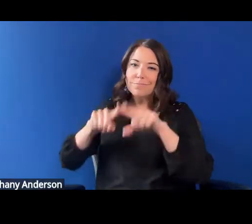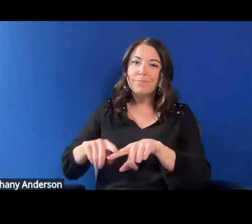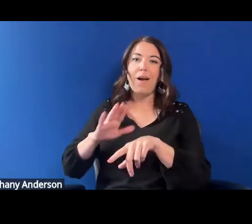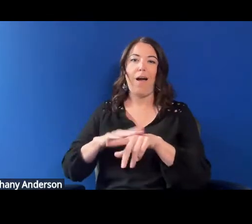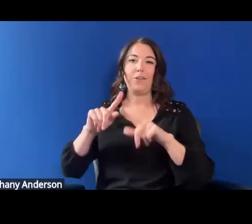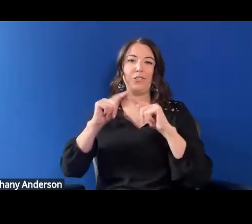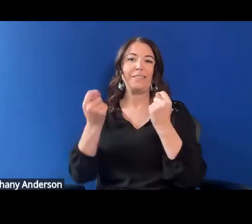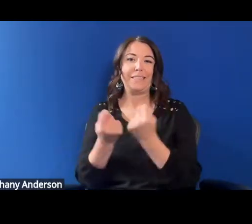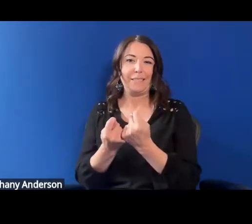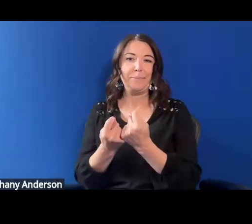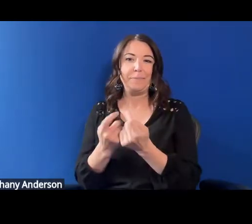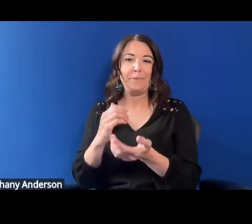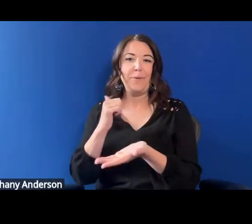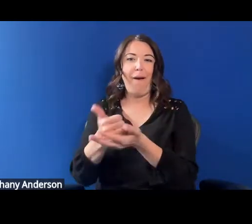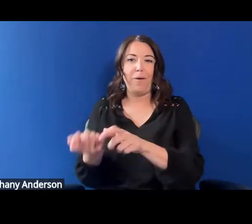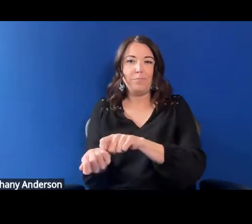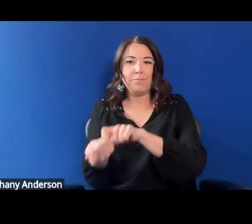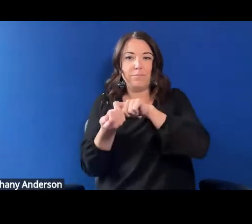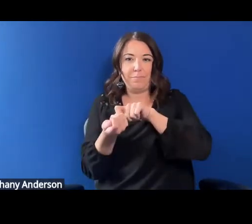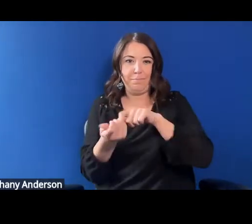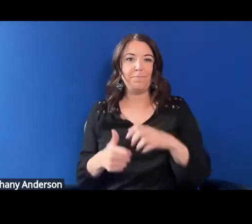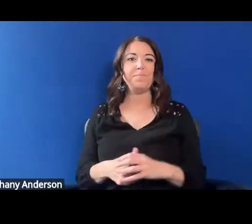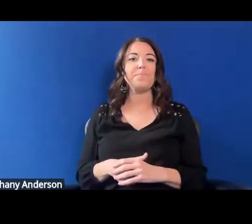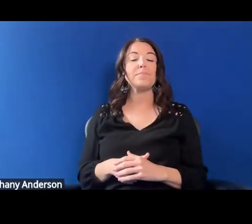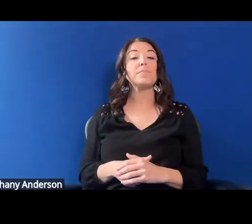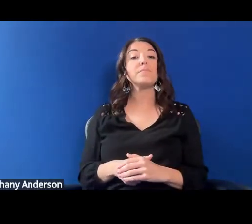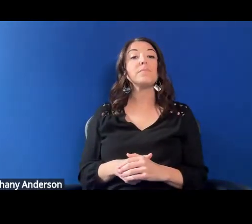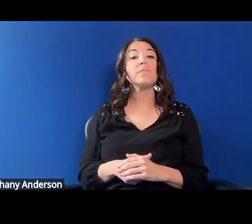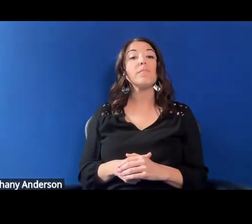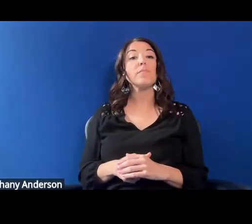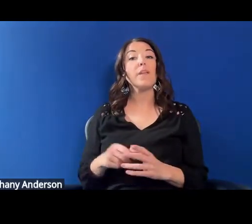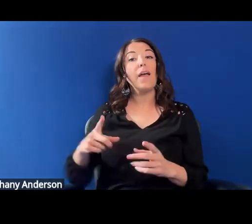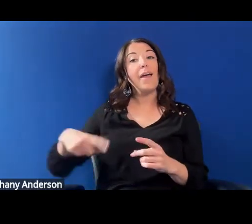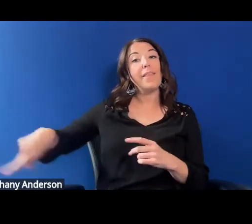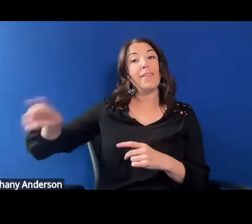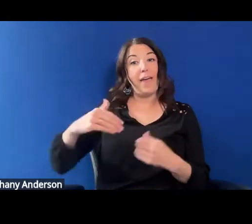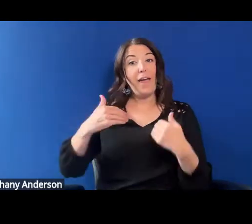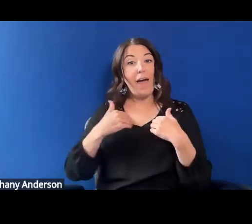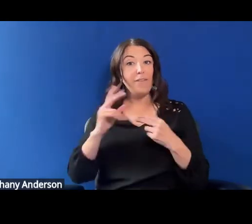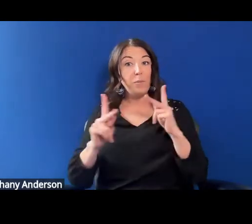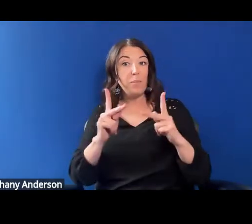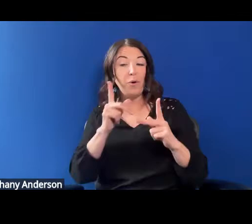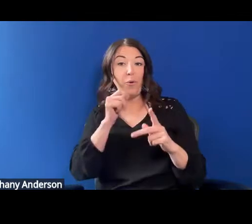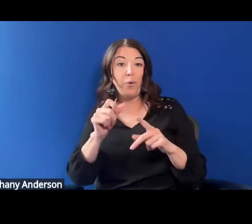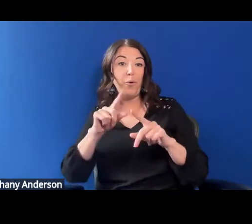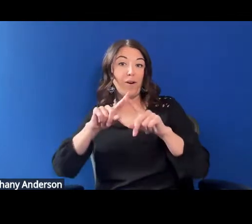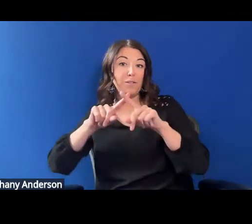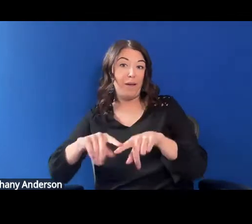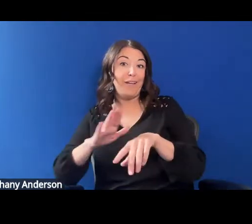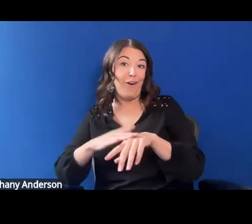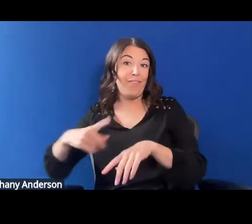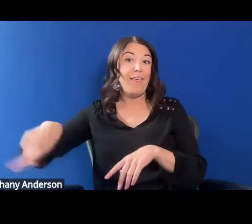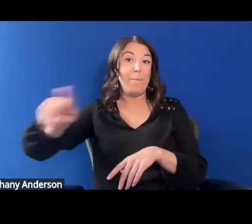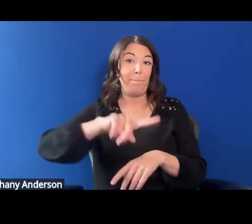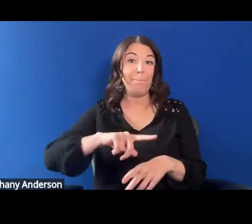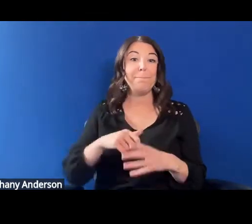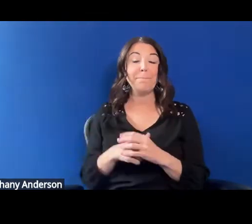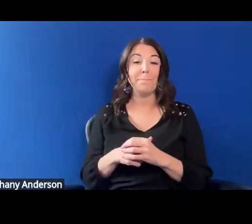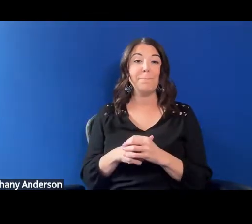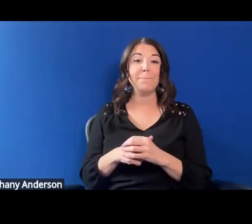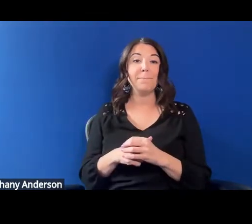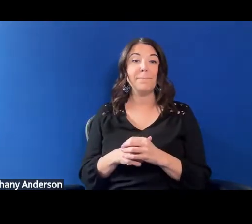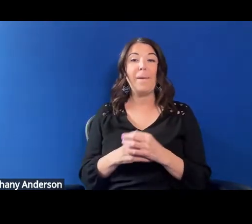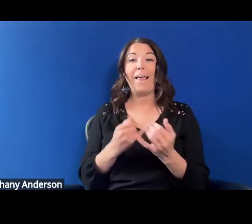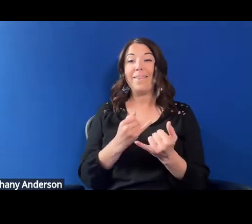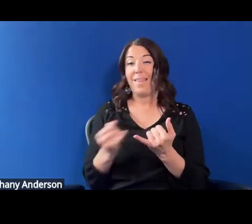And that they have others who are counting on them. And last, I